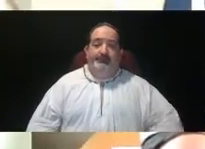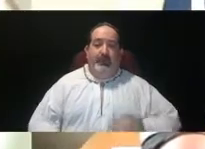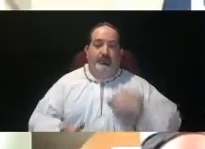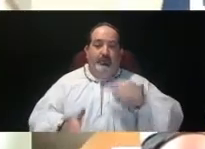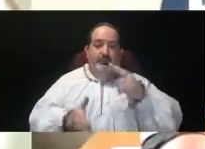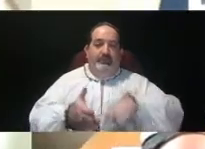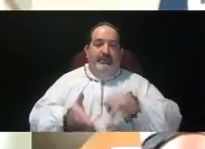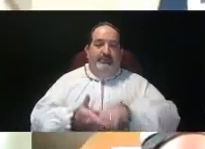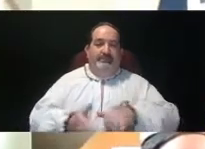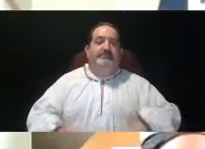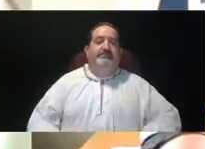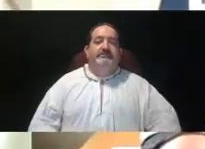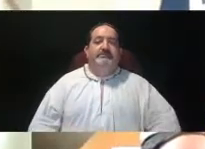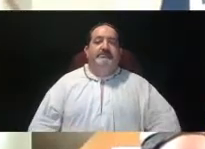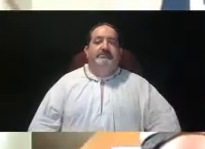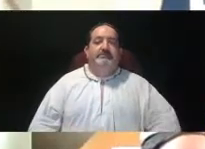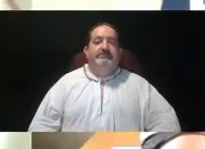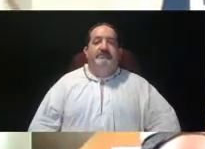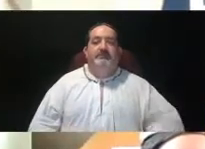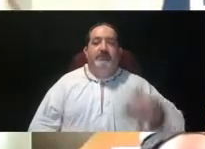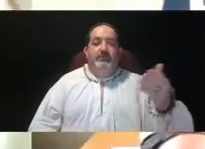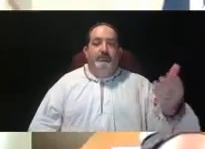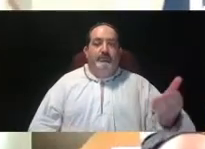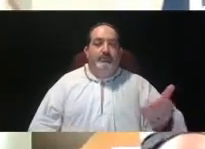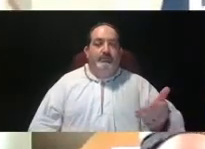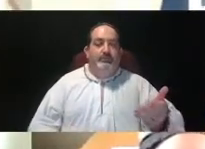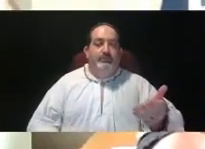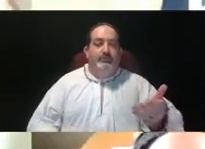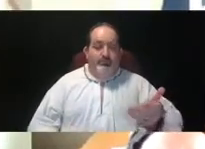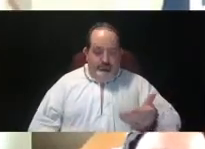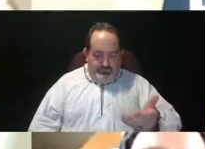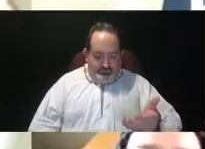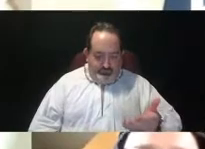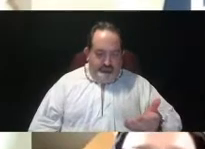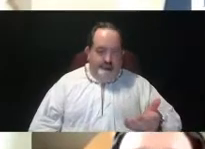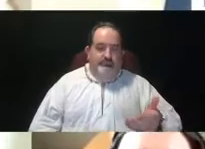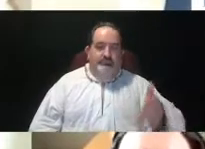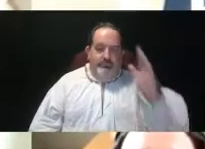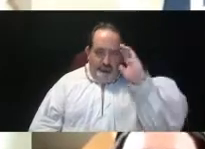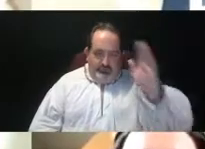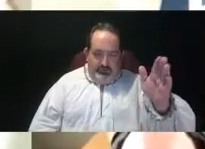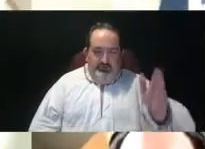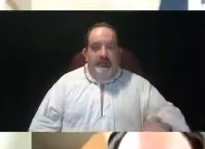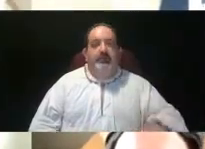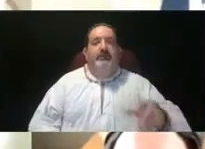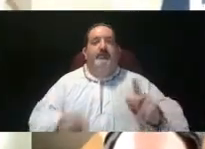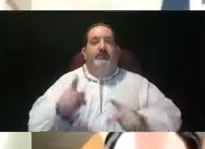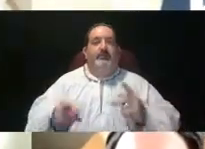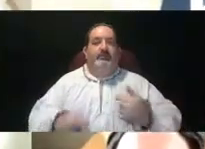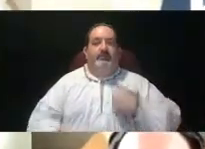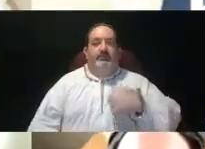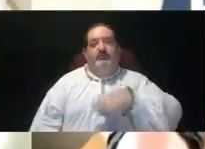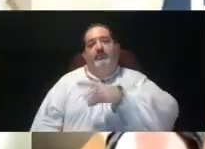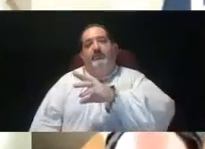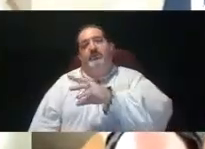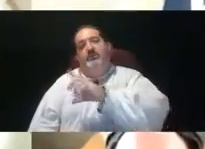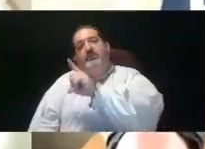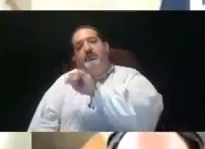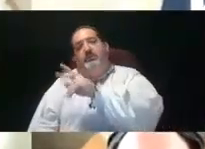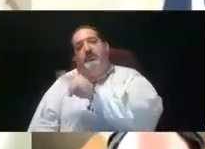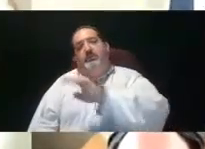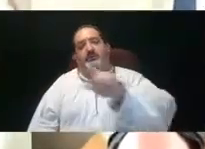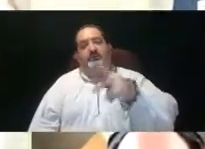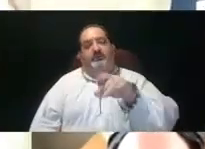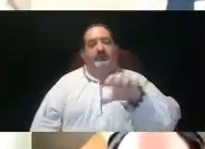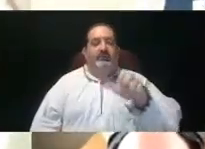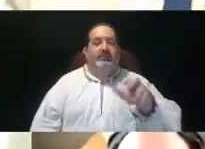this. Greetings to the populace. We, Logan and Tyne, come to you with heartfelt gratitude for